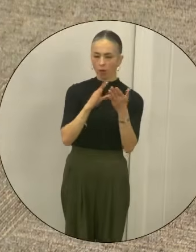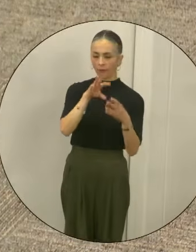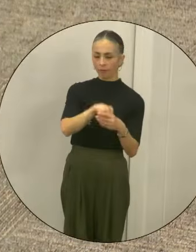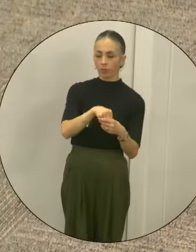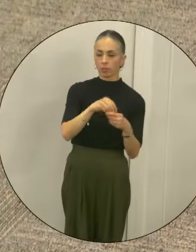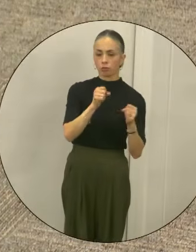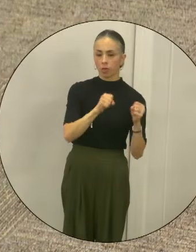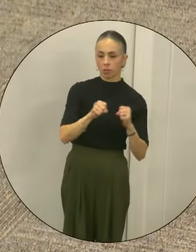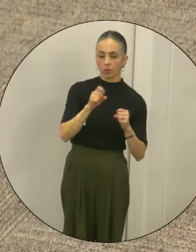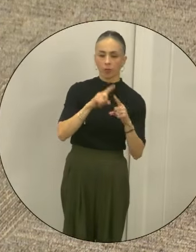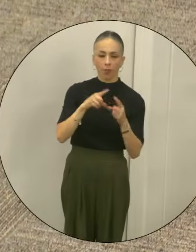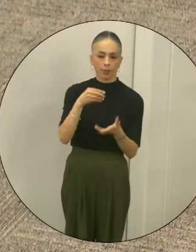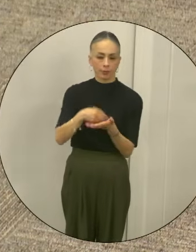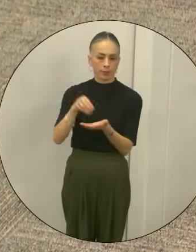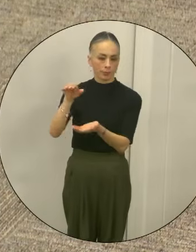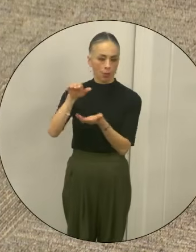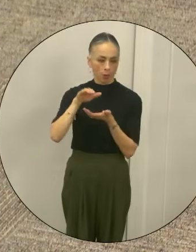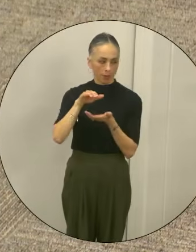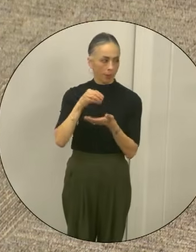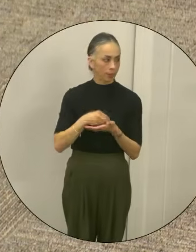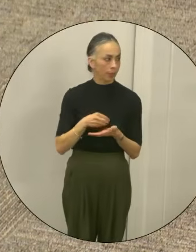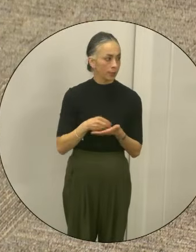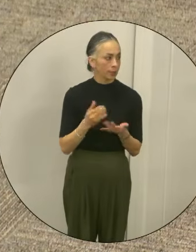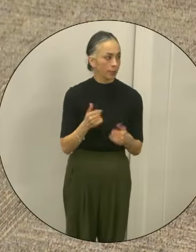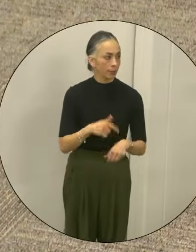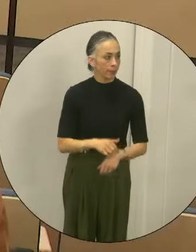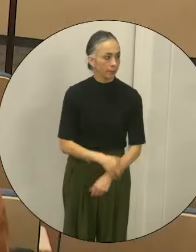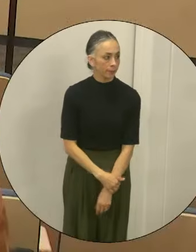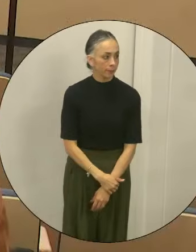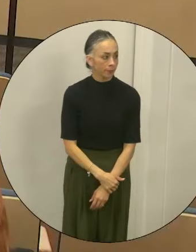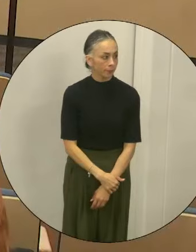Juul settlement money at this time. Excellent, yeah. Thank you.